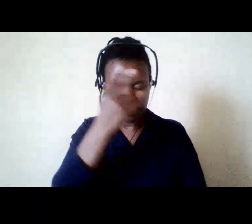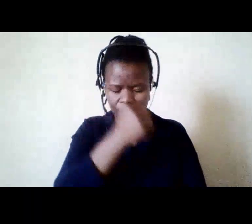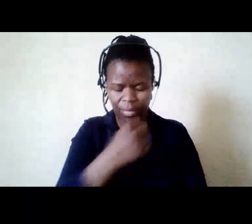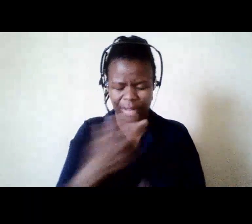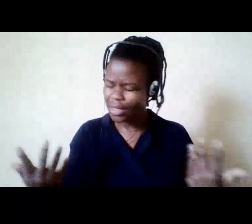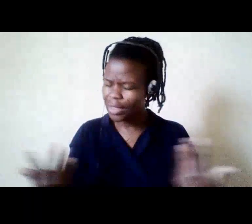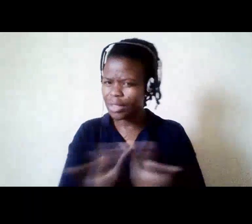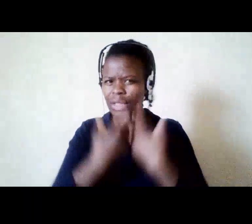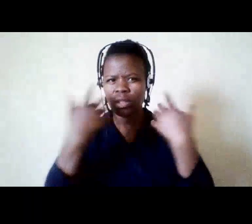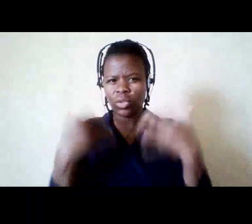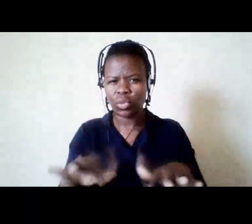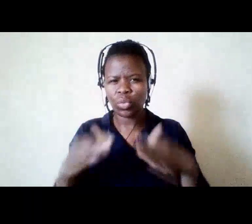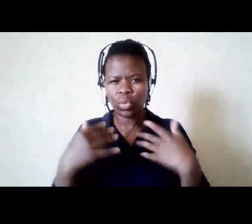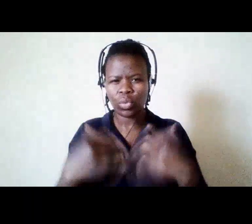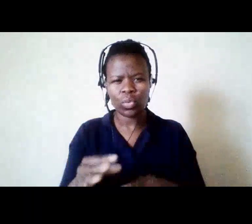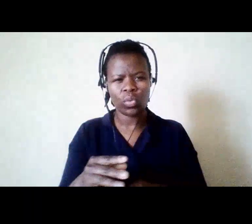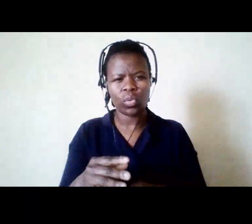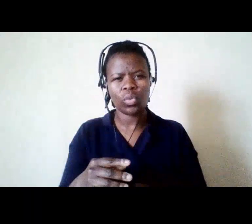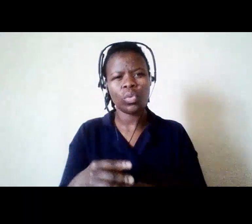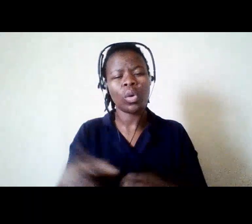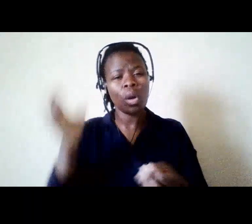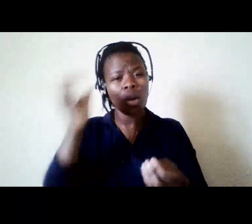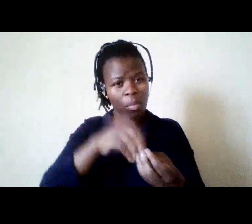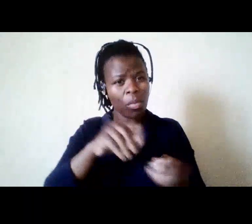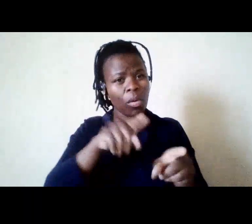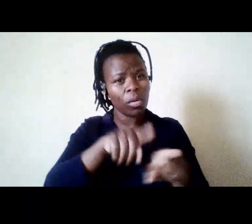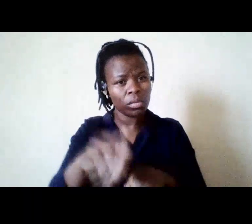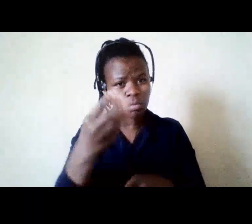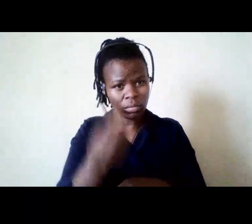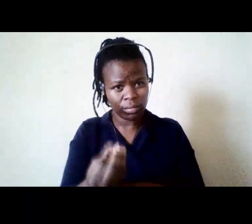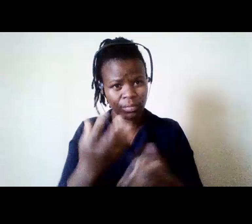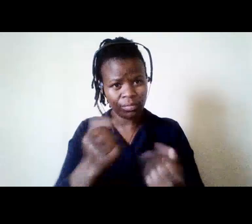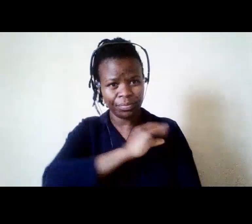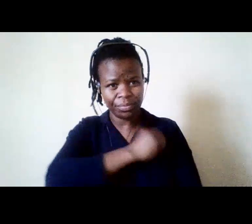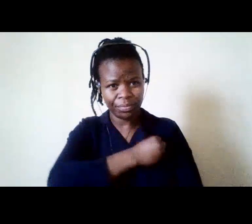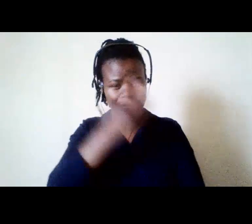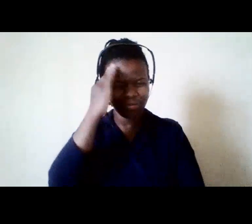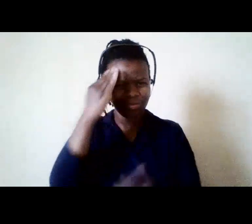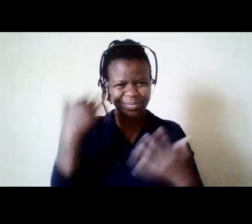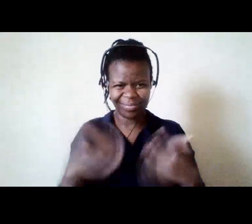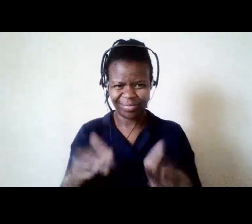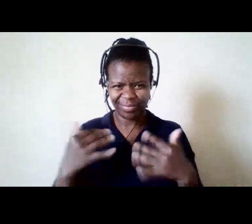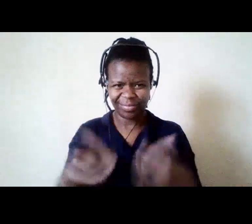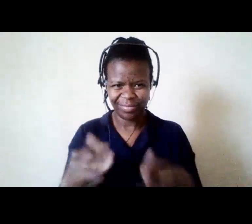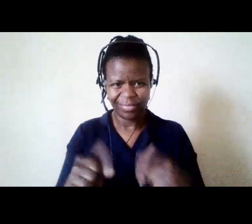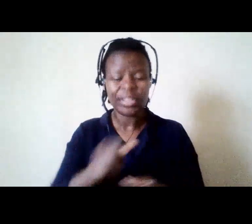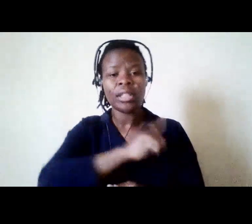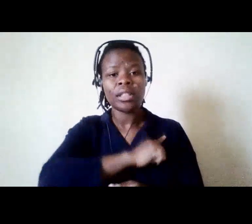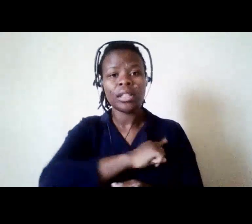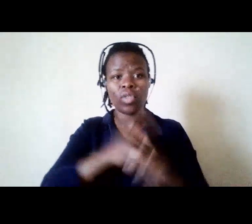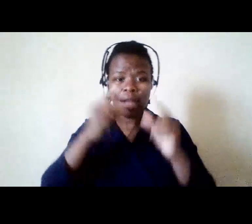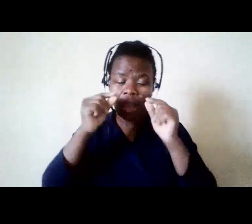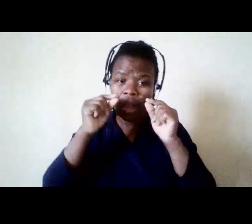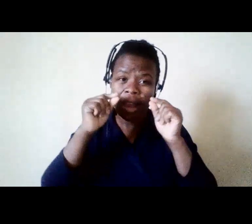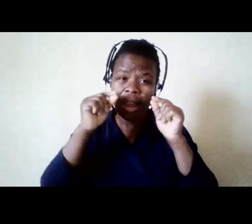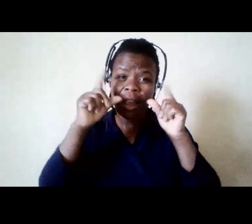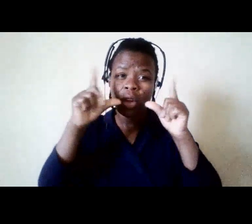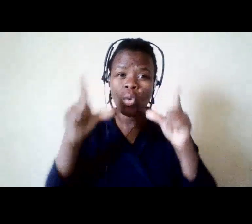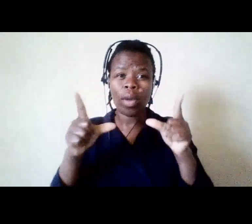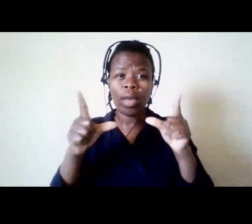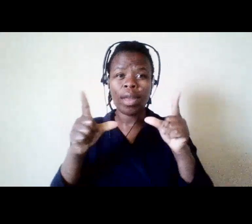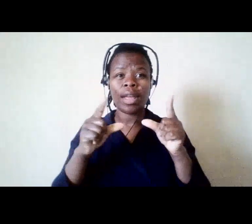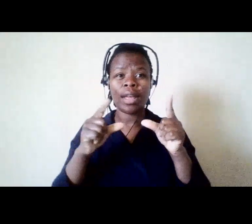children with severe to profound intellectual disability. So that's why the awareness, that's why this awareness we keep talking about